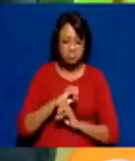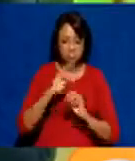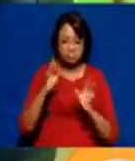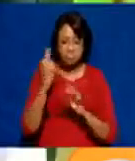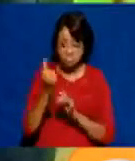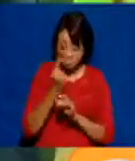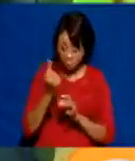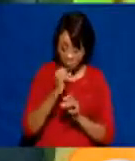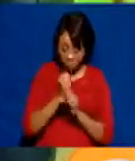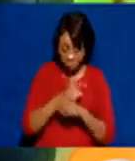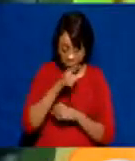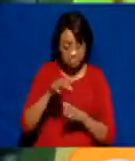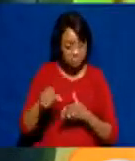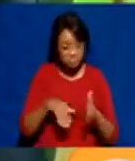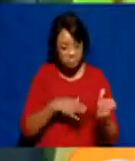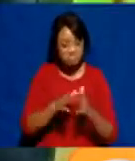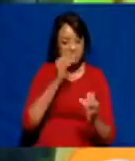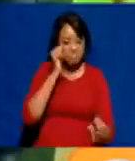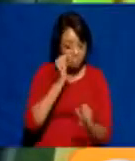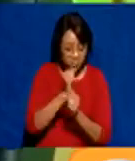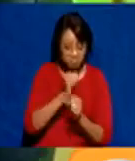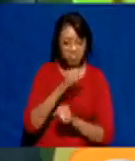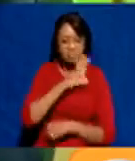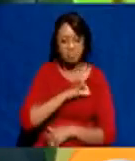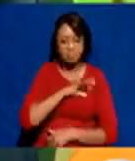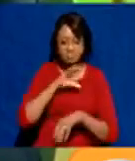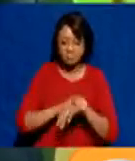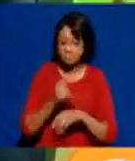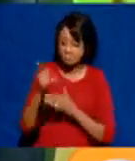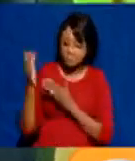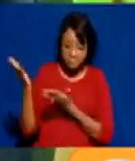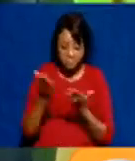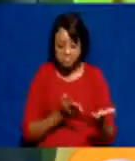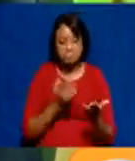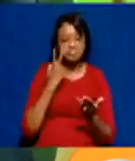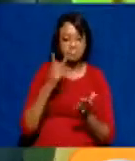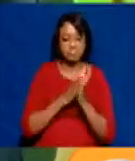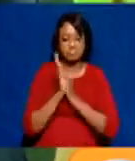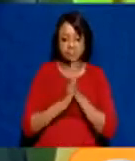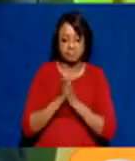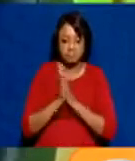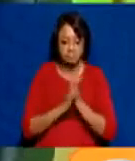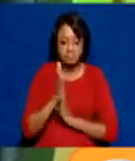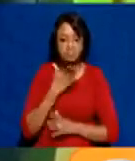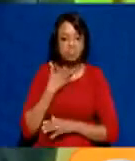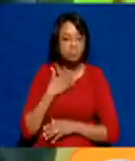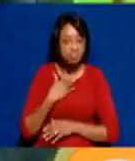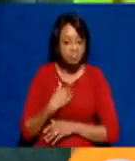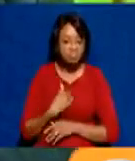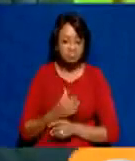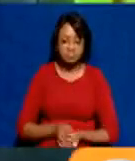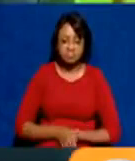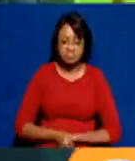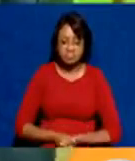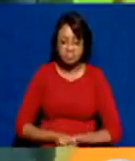sector as rewarding and as inclusive and as dignifying for the key stakeholder that does the work, which is the waste picker and the waste